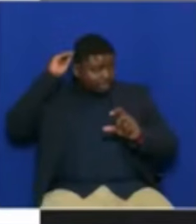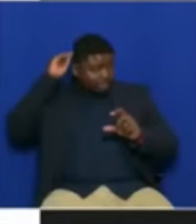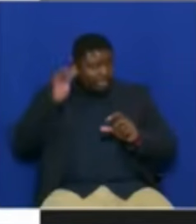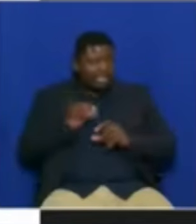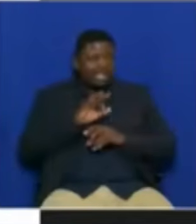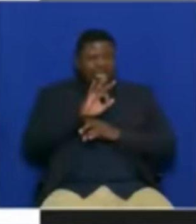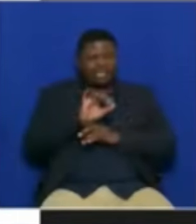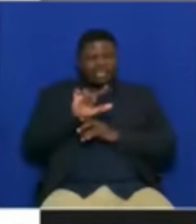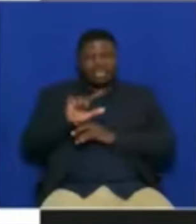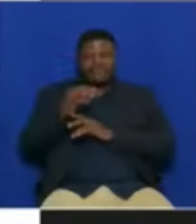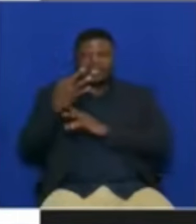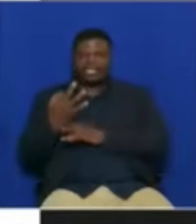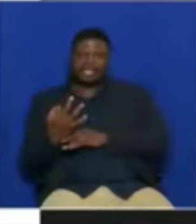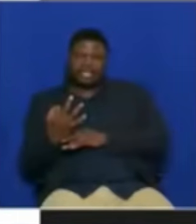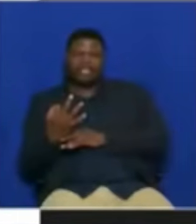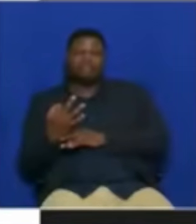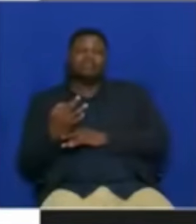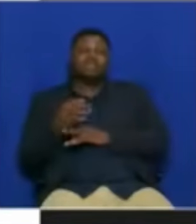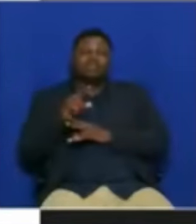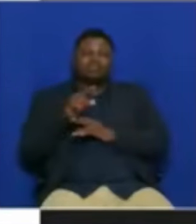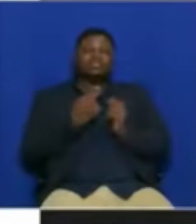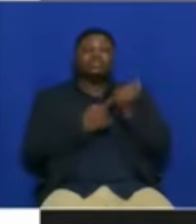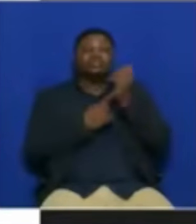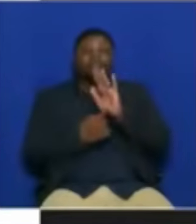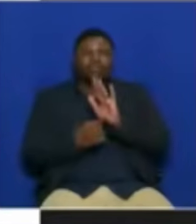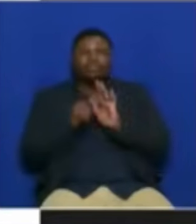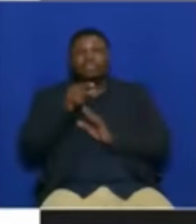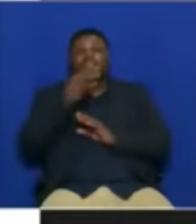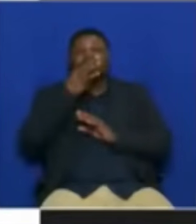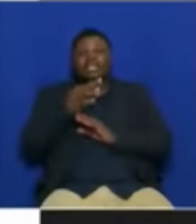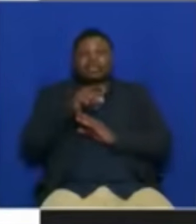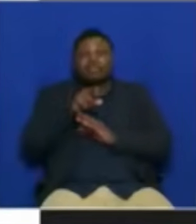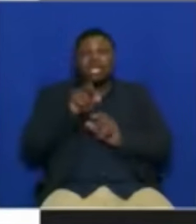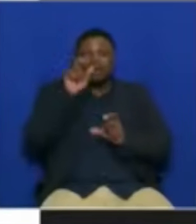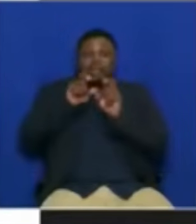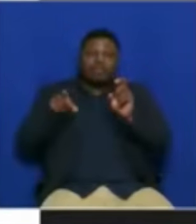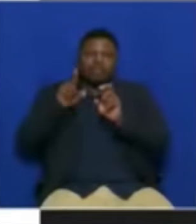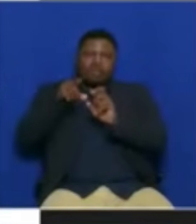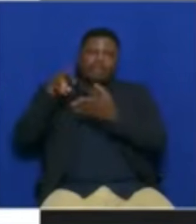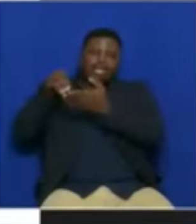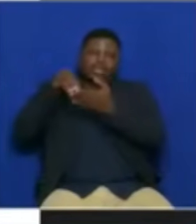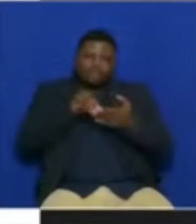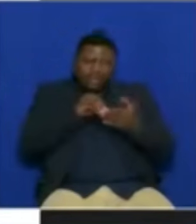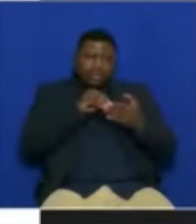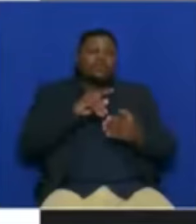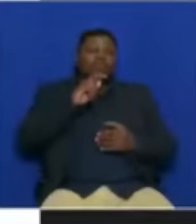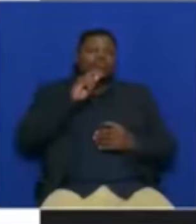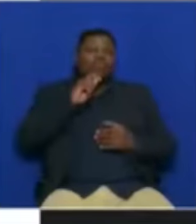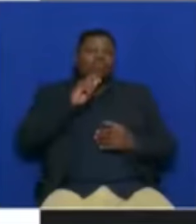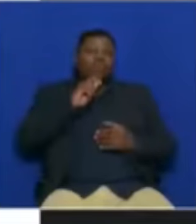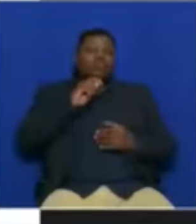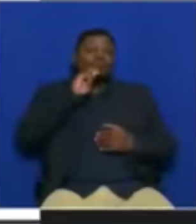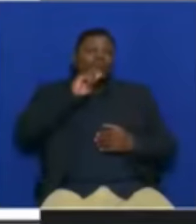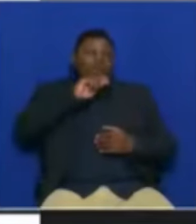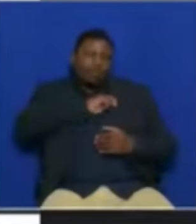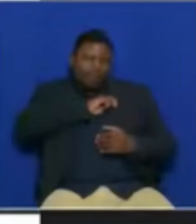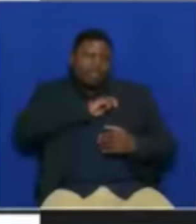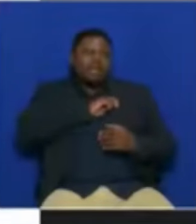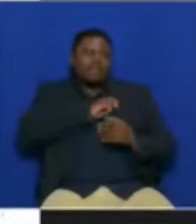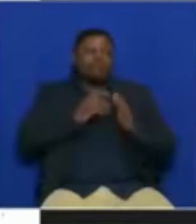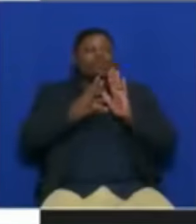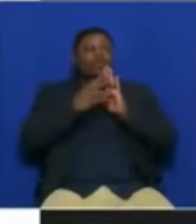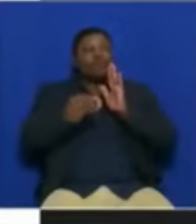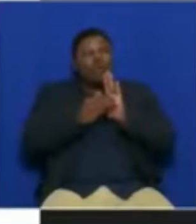that the candidate should bring original certificates and copies of all qualifications, driver's license, and some